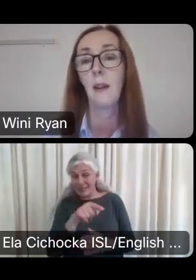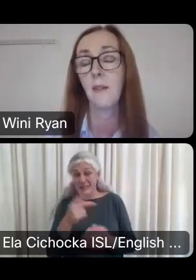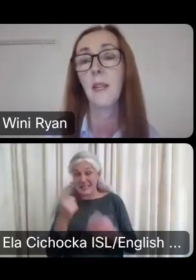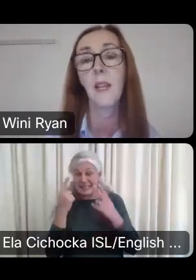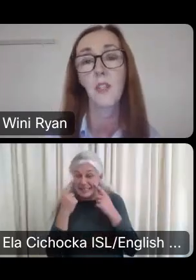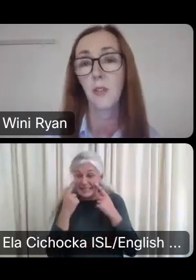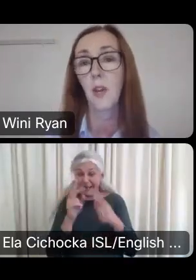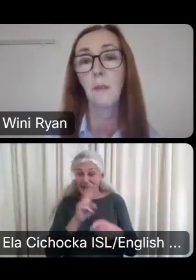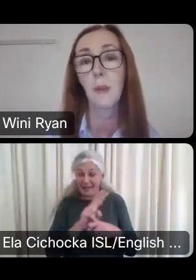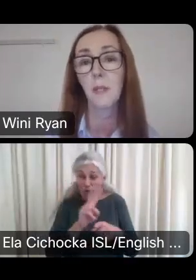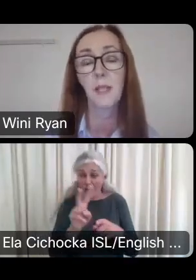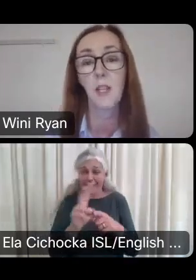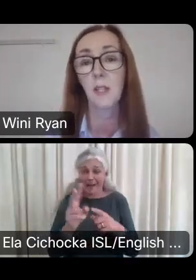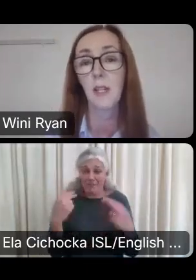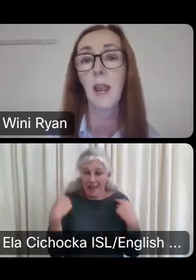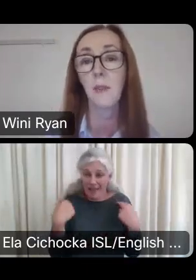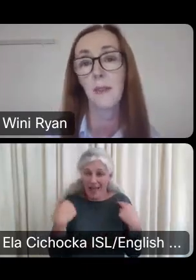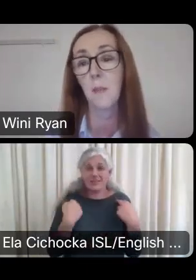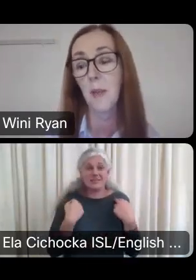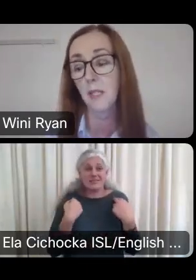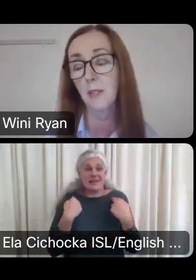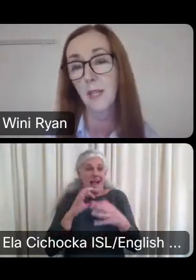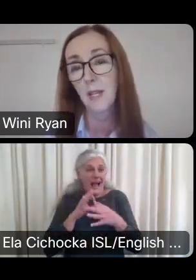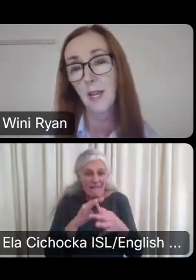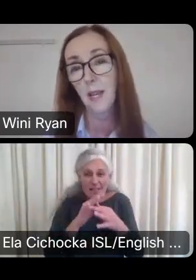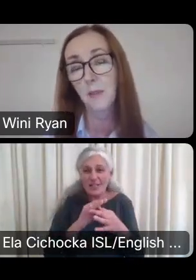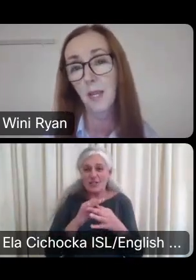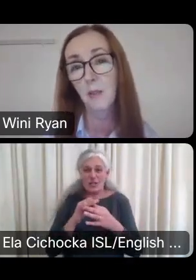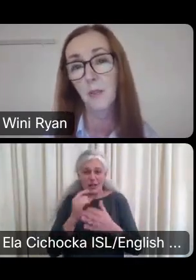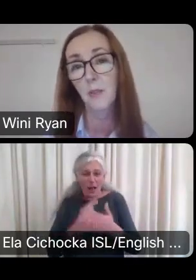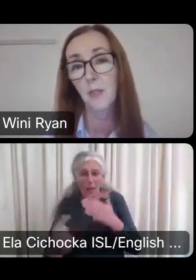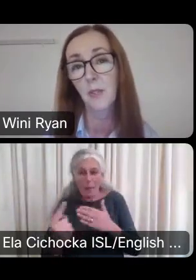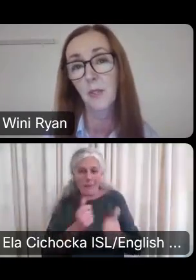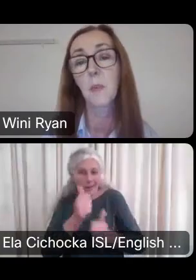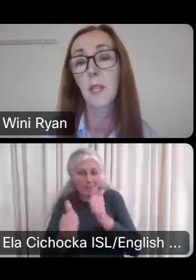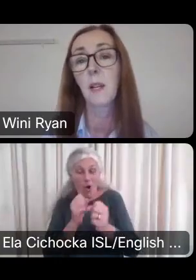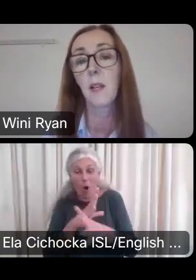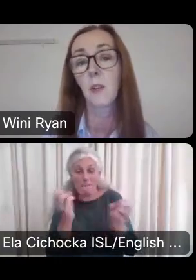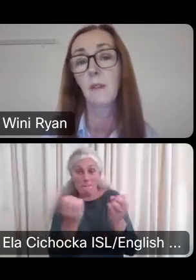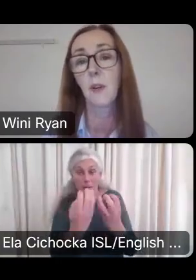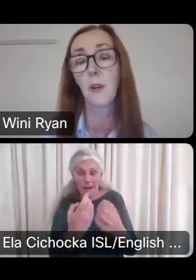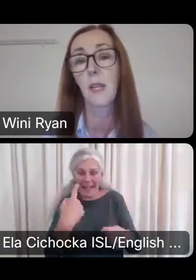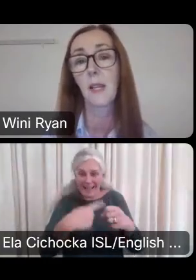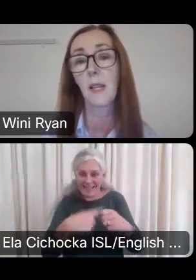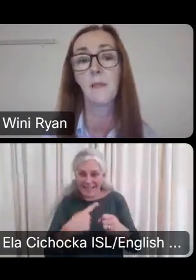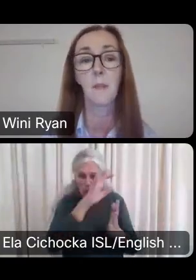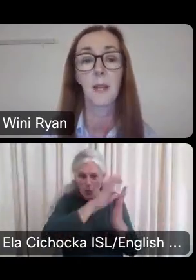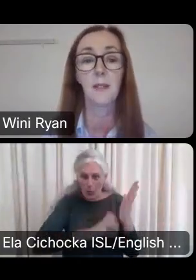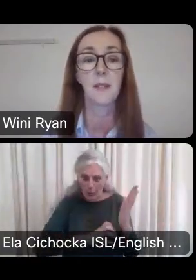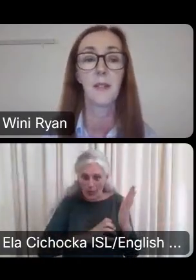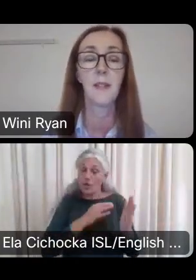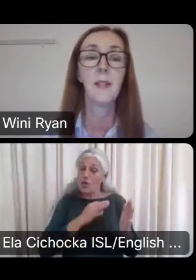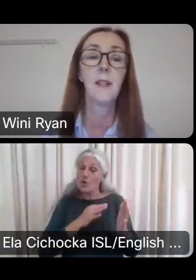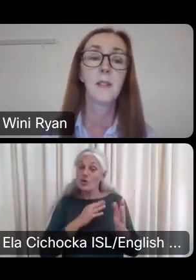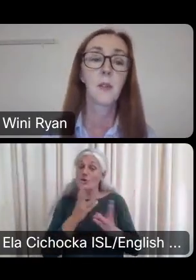of affiliation, autonomy, appreciation in everything that patients say to us. And it's particularly good if you're working in the area of